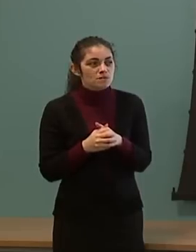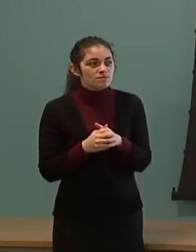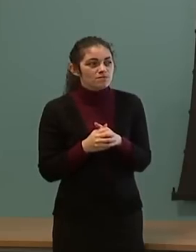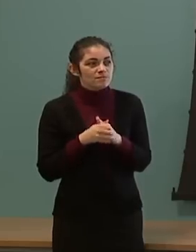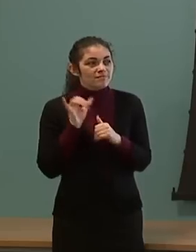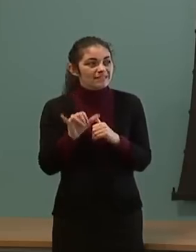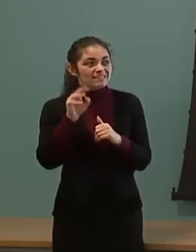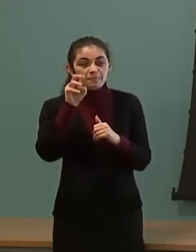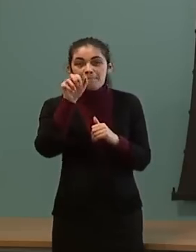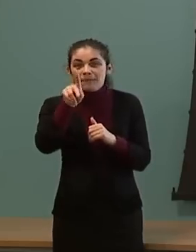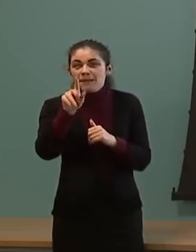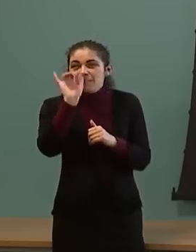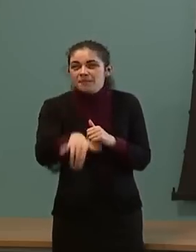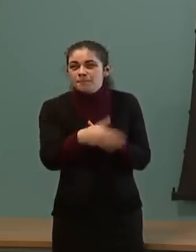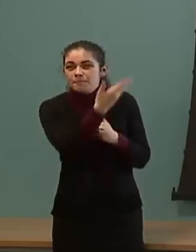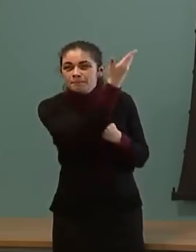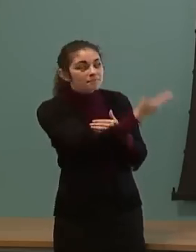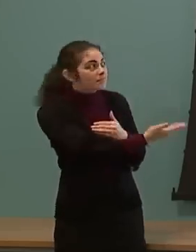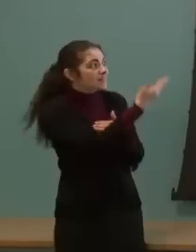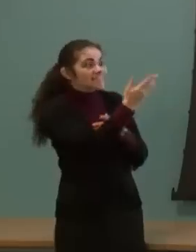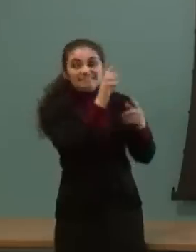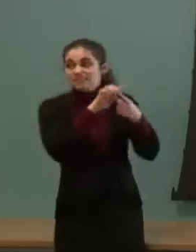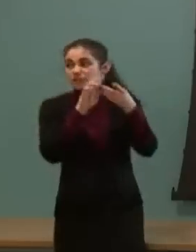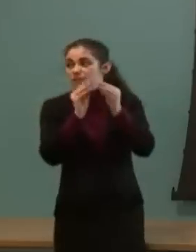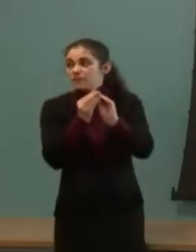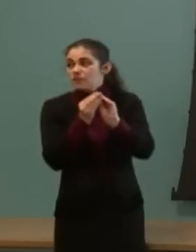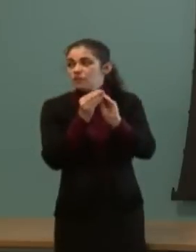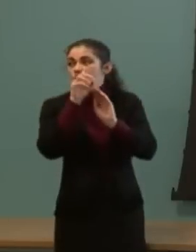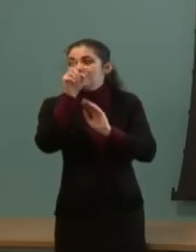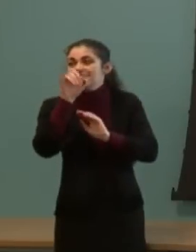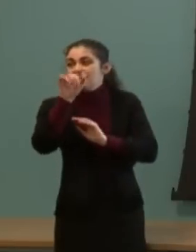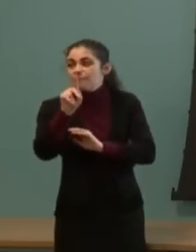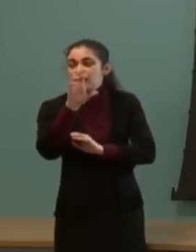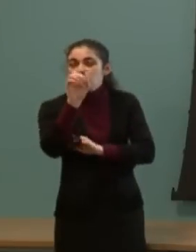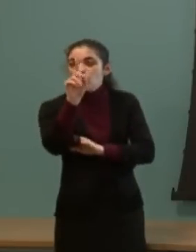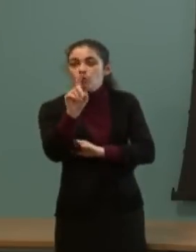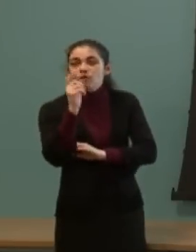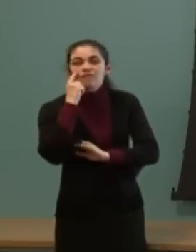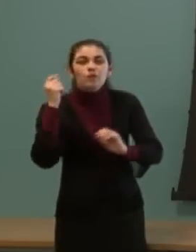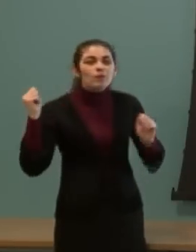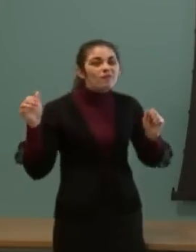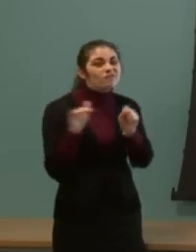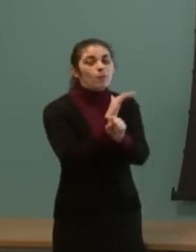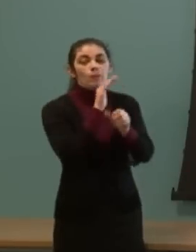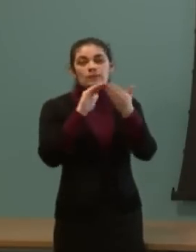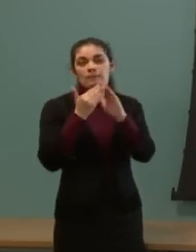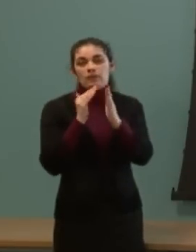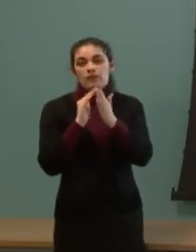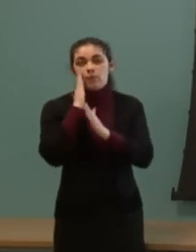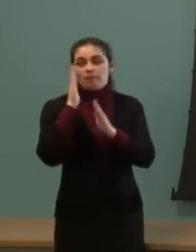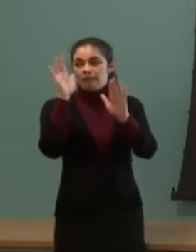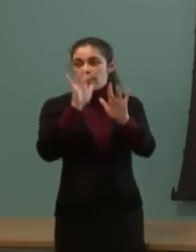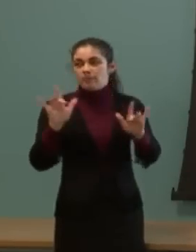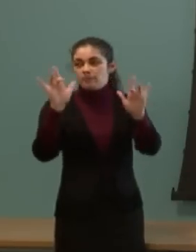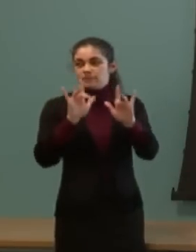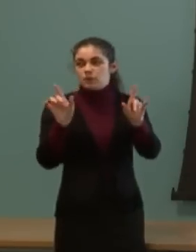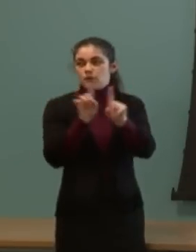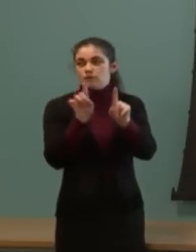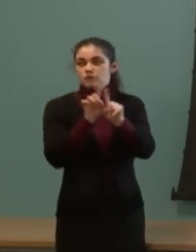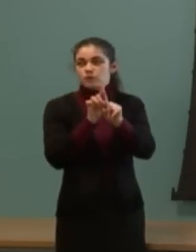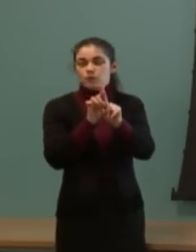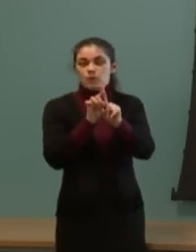This is a map. This is a map of cases by zip code for the entire community. And again, this will be on our website as soon